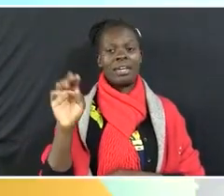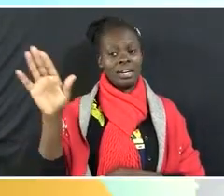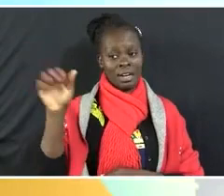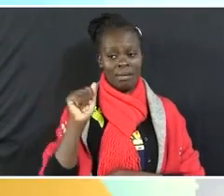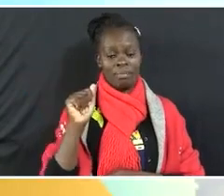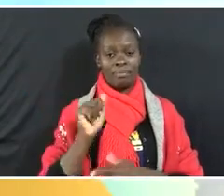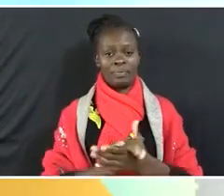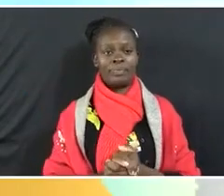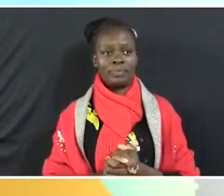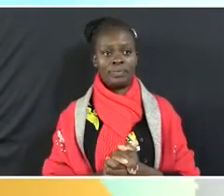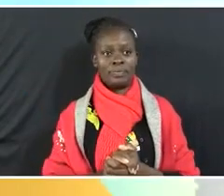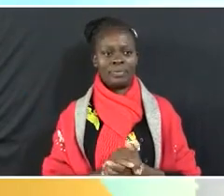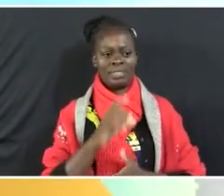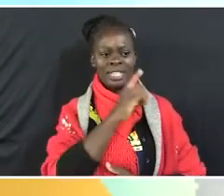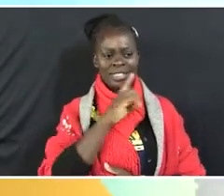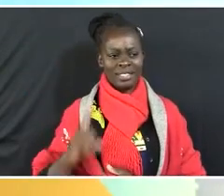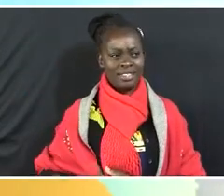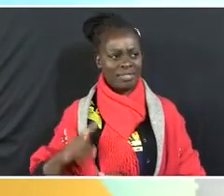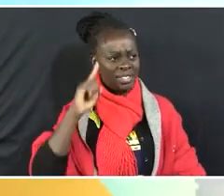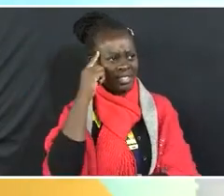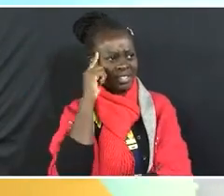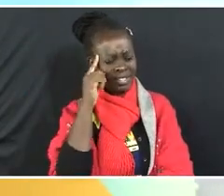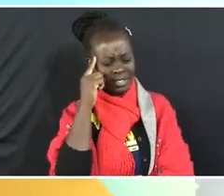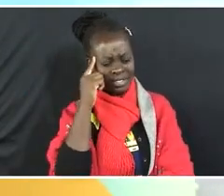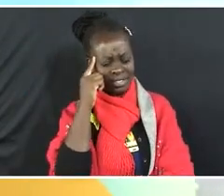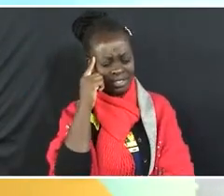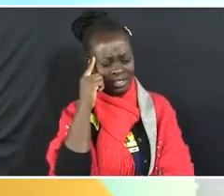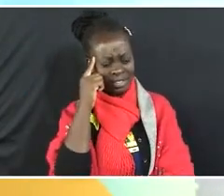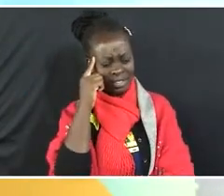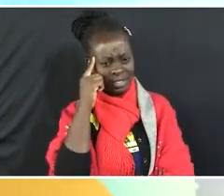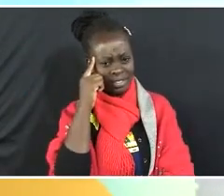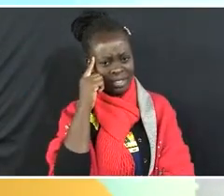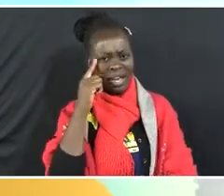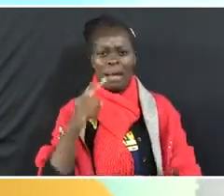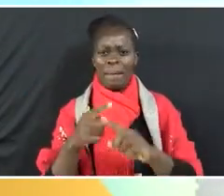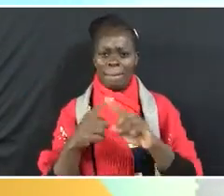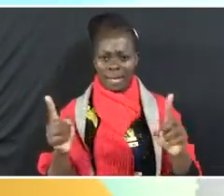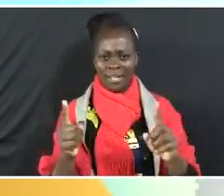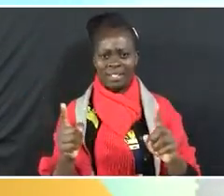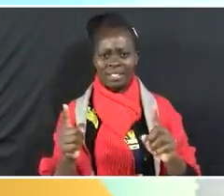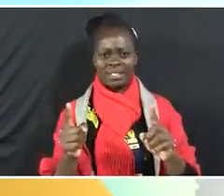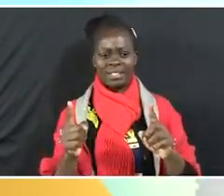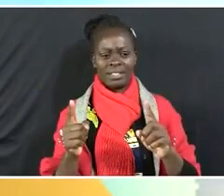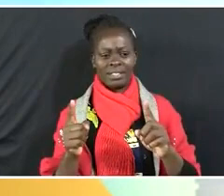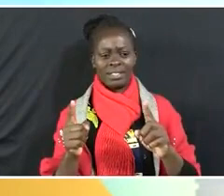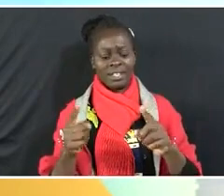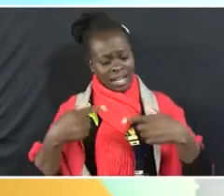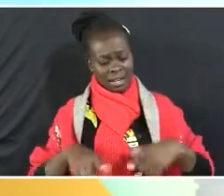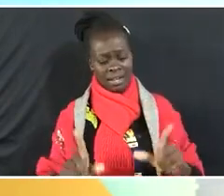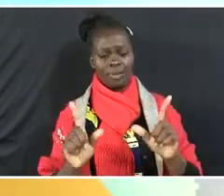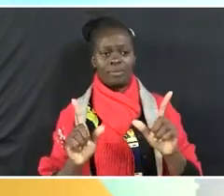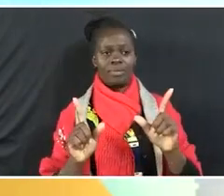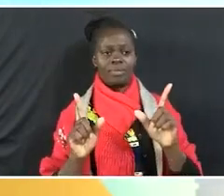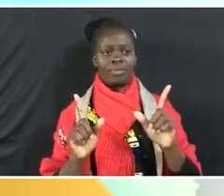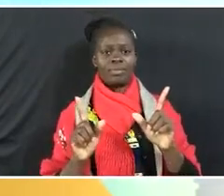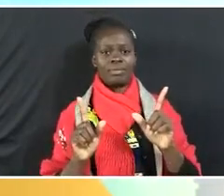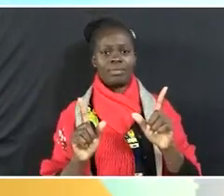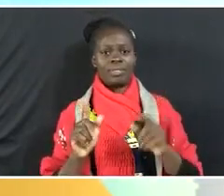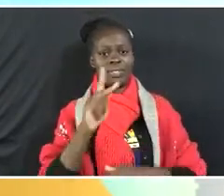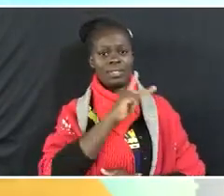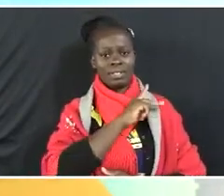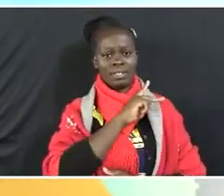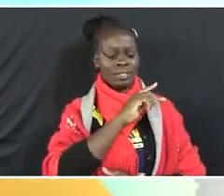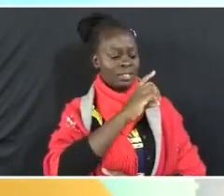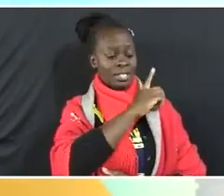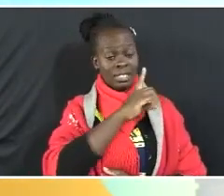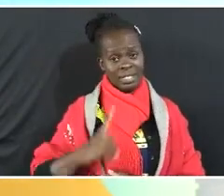The king suspected there is something wrong, but the king did not address issues. The king said, why